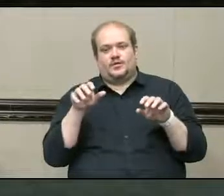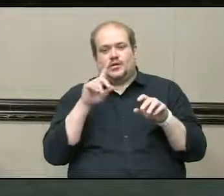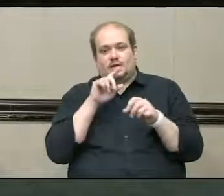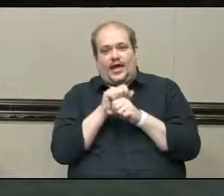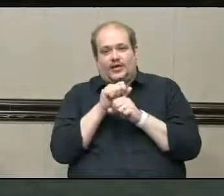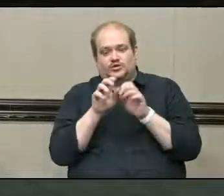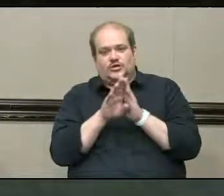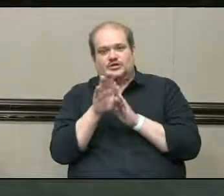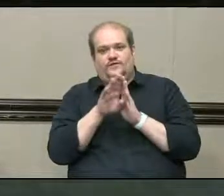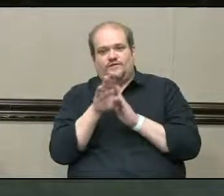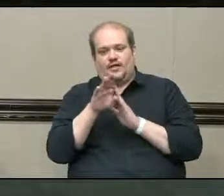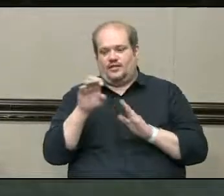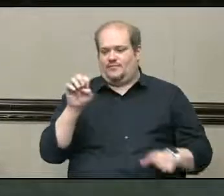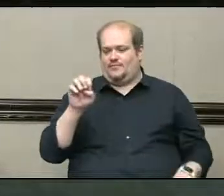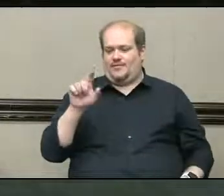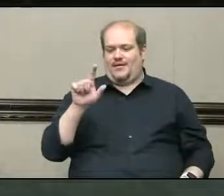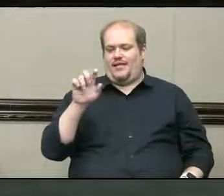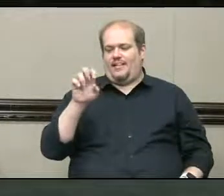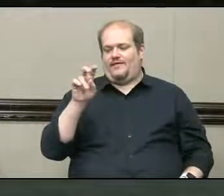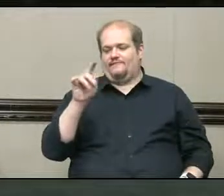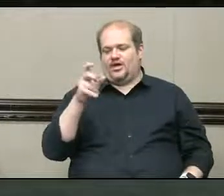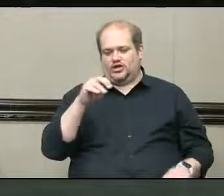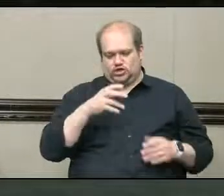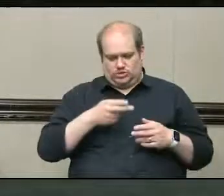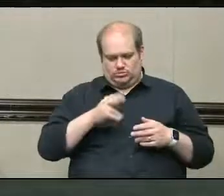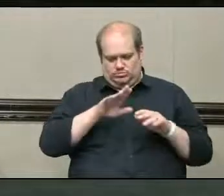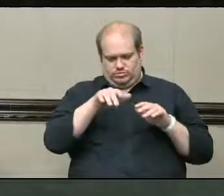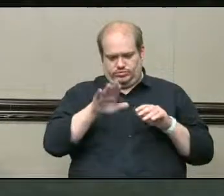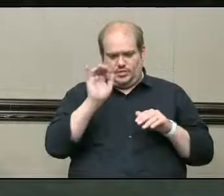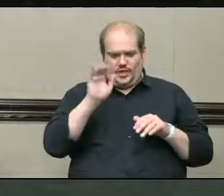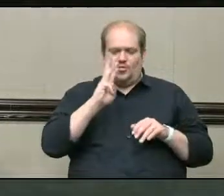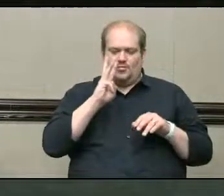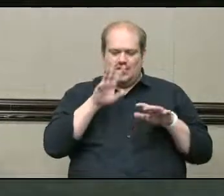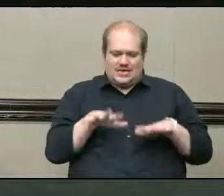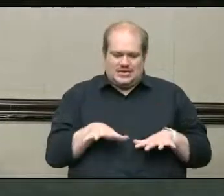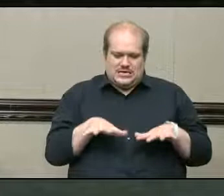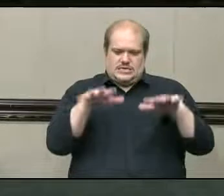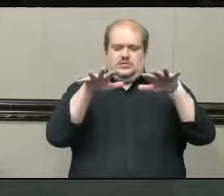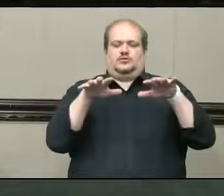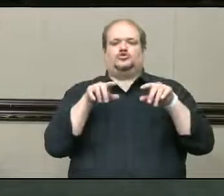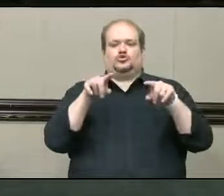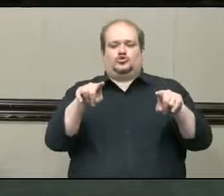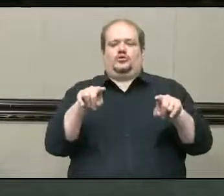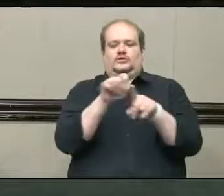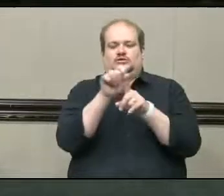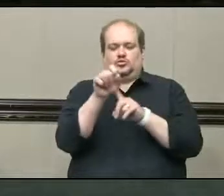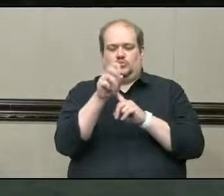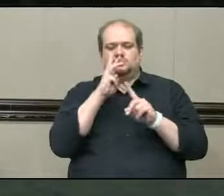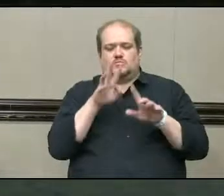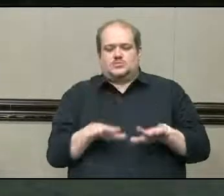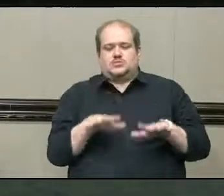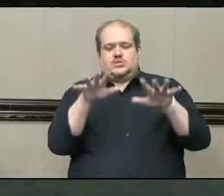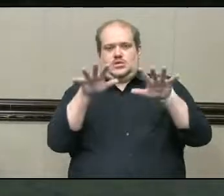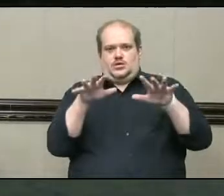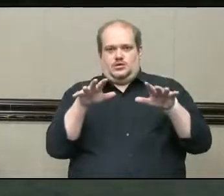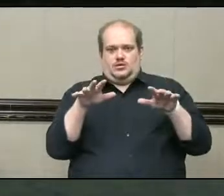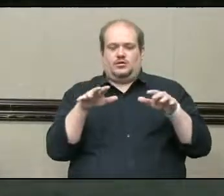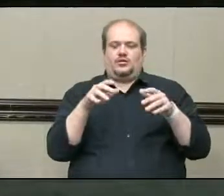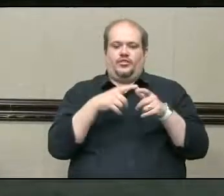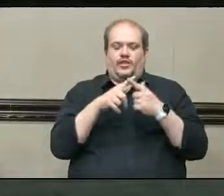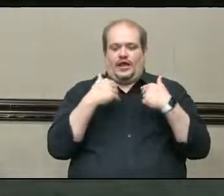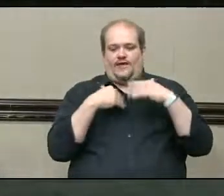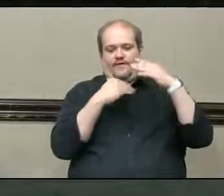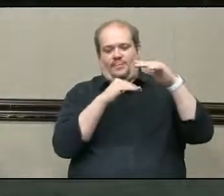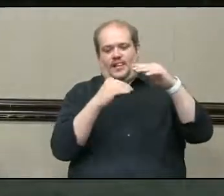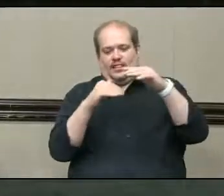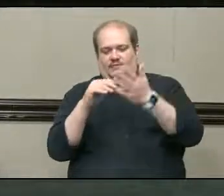actually develop elevations that will be inundated during a flooding situation, and they put those limits of the